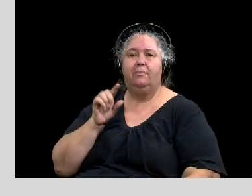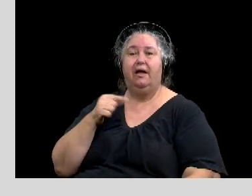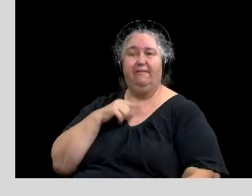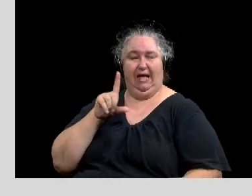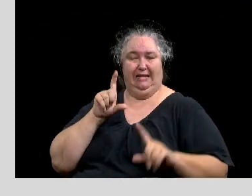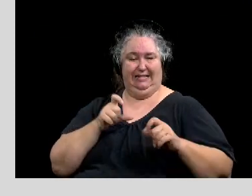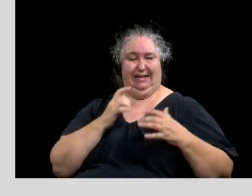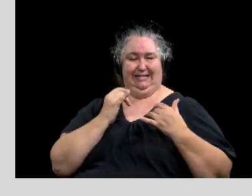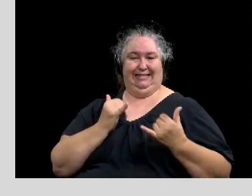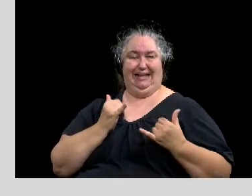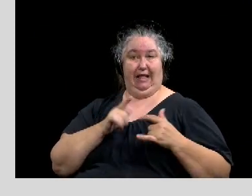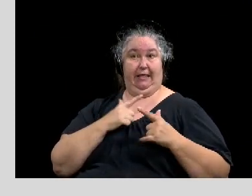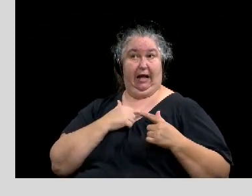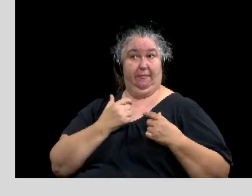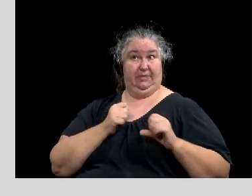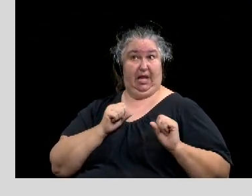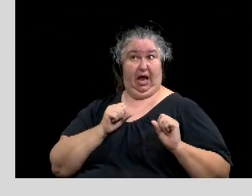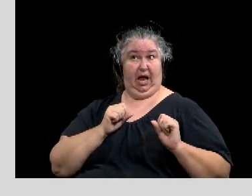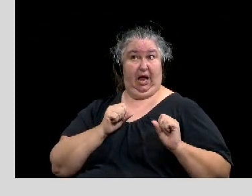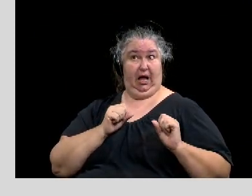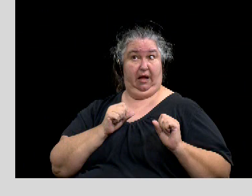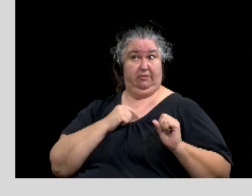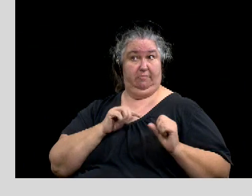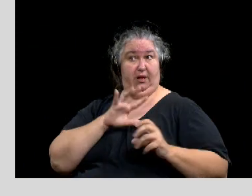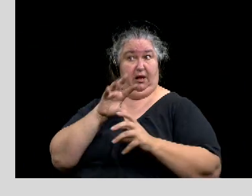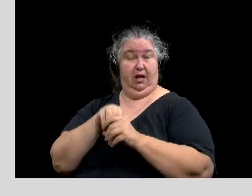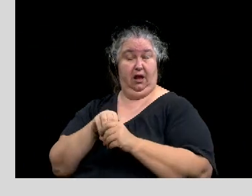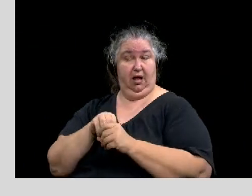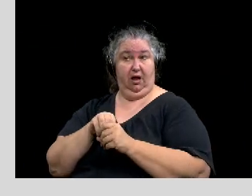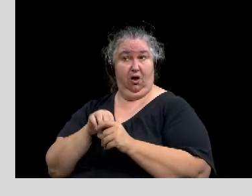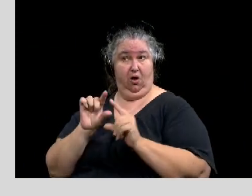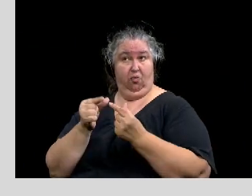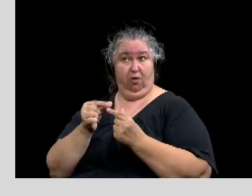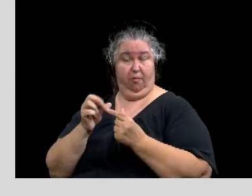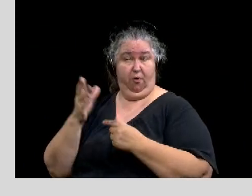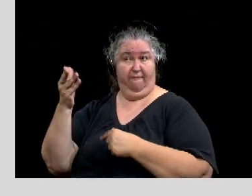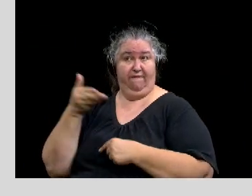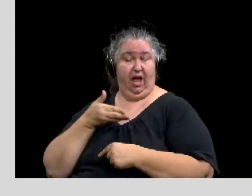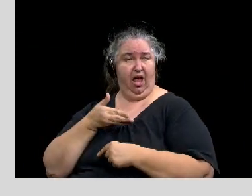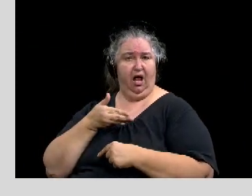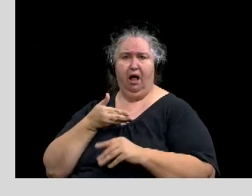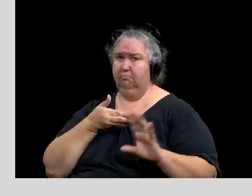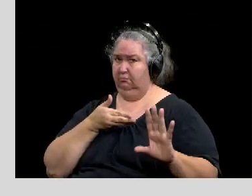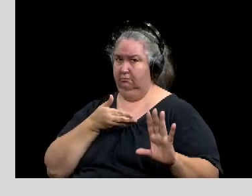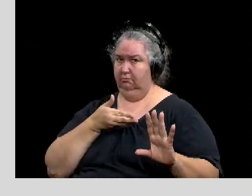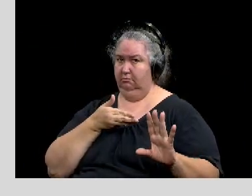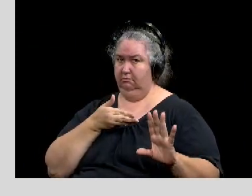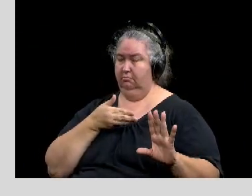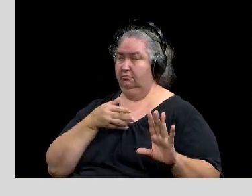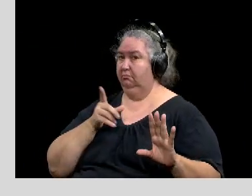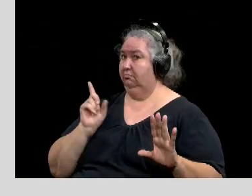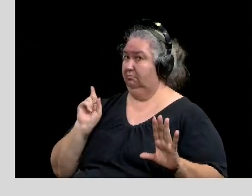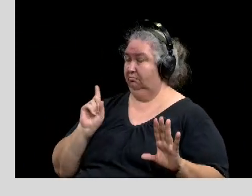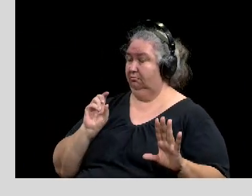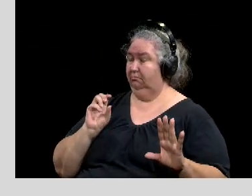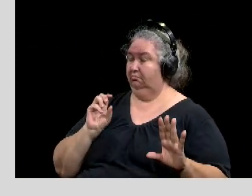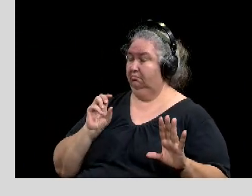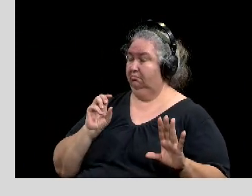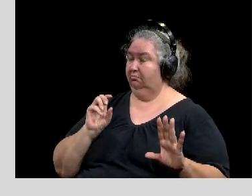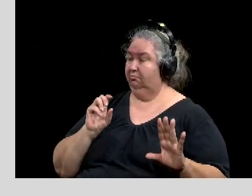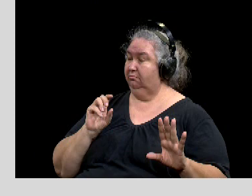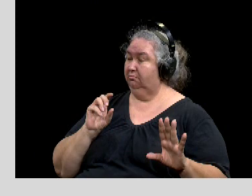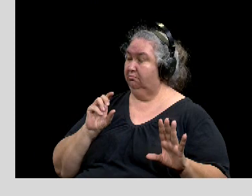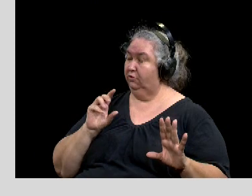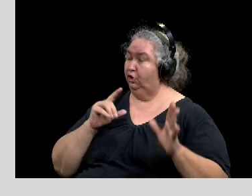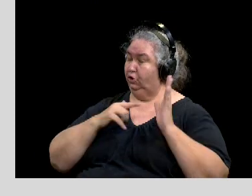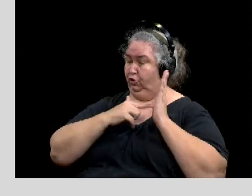now, then I'm safe to be a part of a group or to invite a group over. This slide, in a kind of graphic way, I